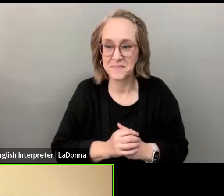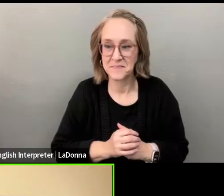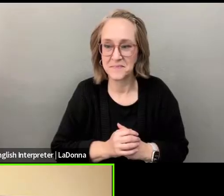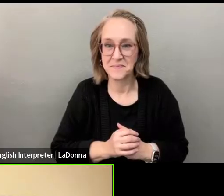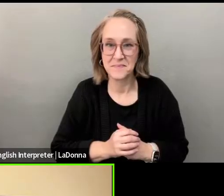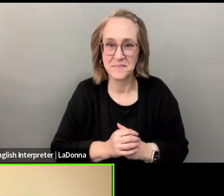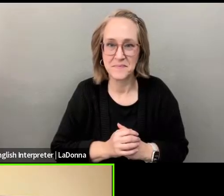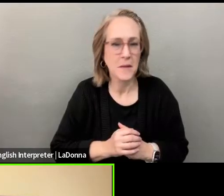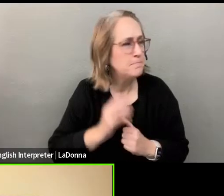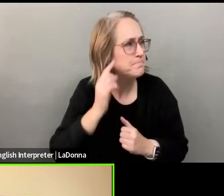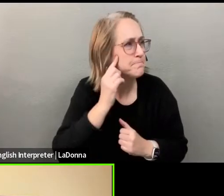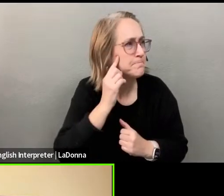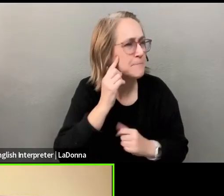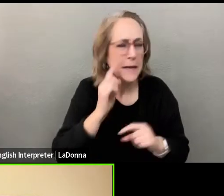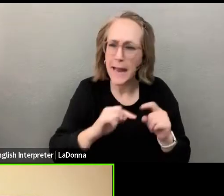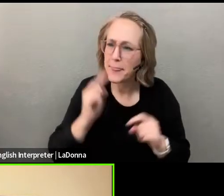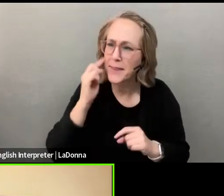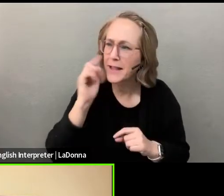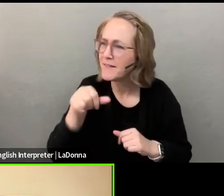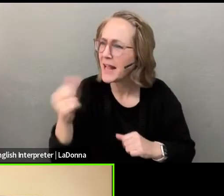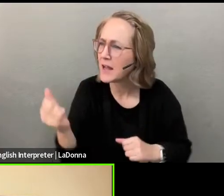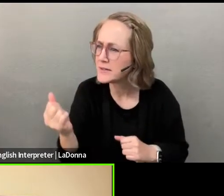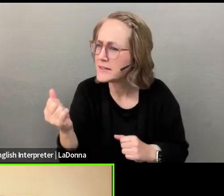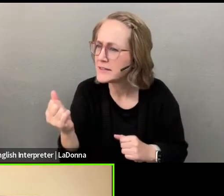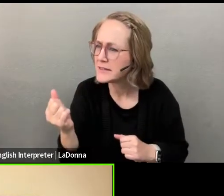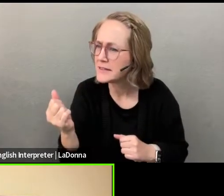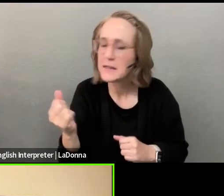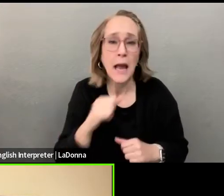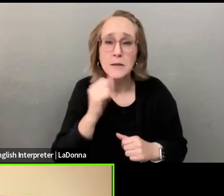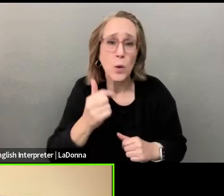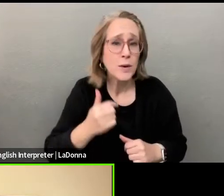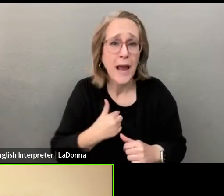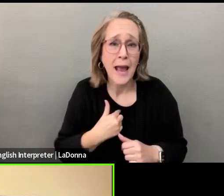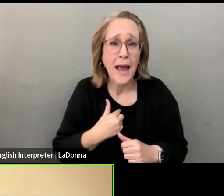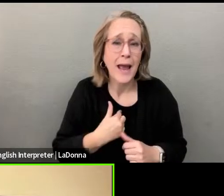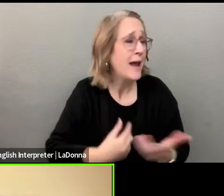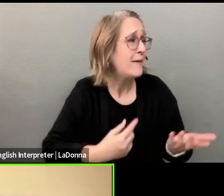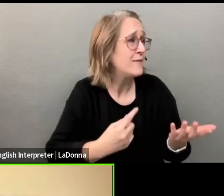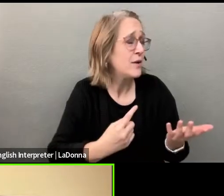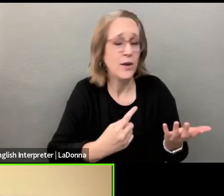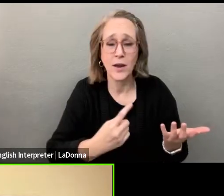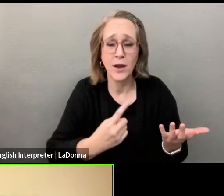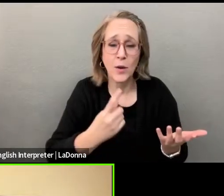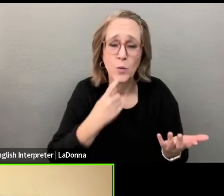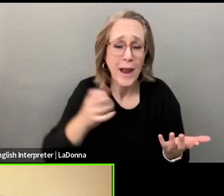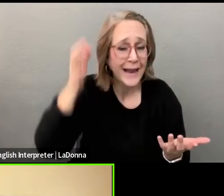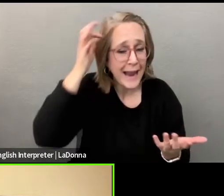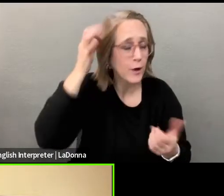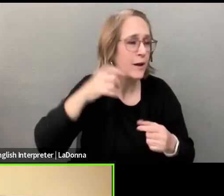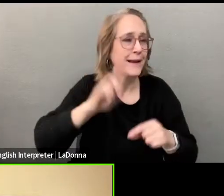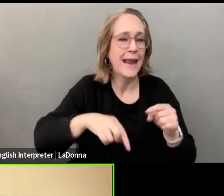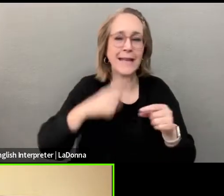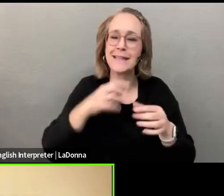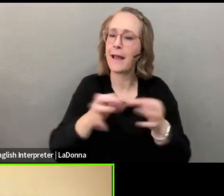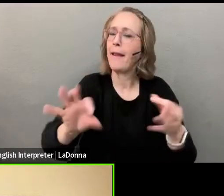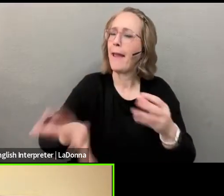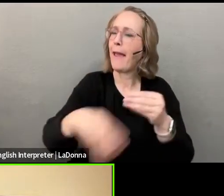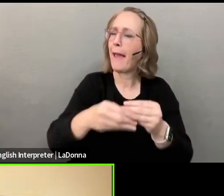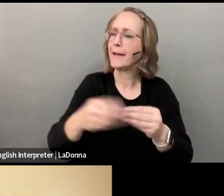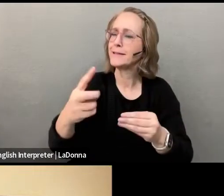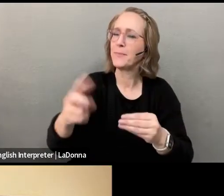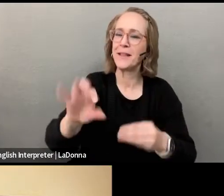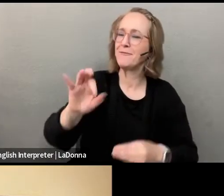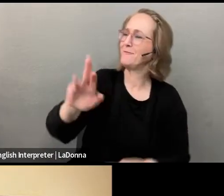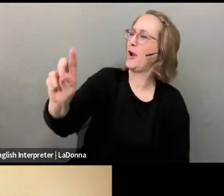I can't think of anything else to add, and I don't have Fred here to say, add something, Fred. So we